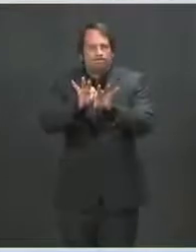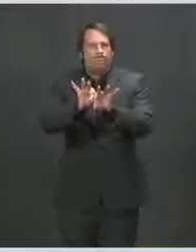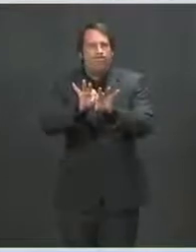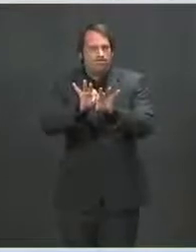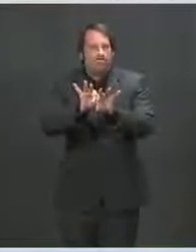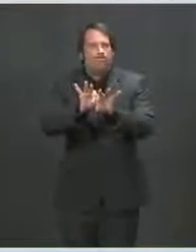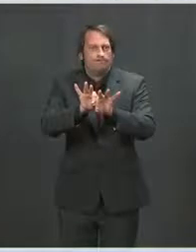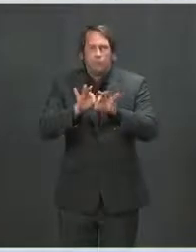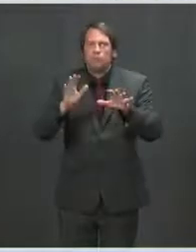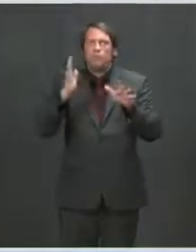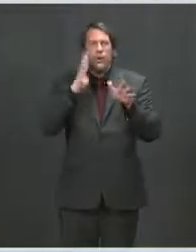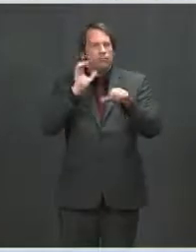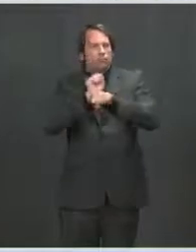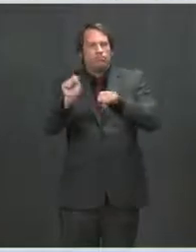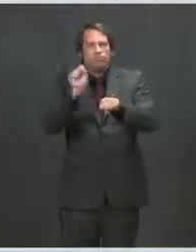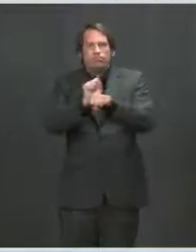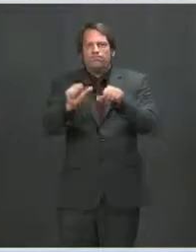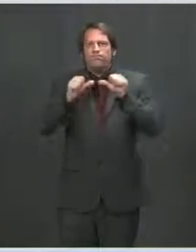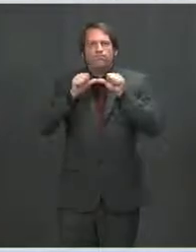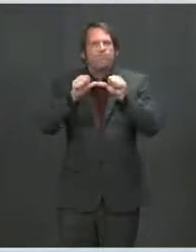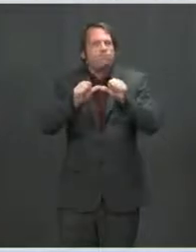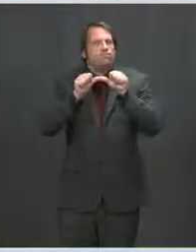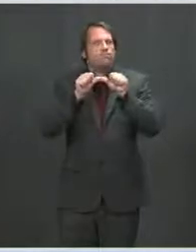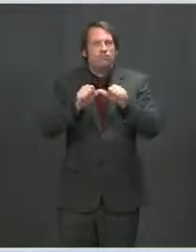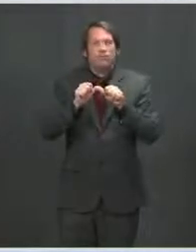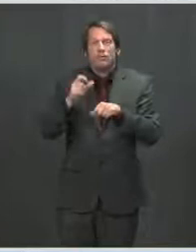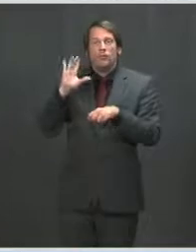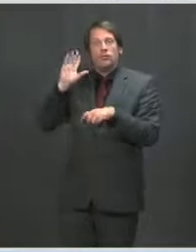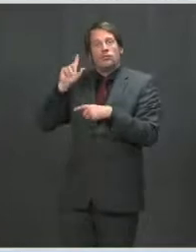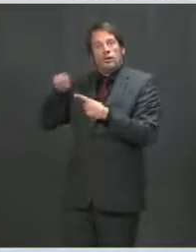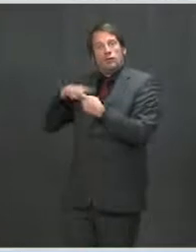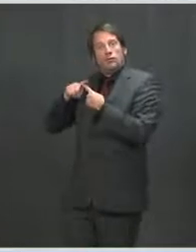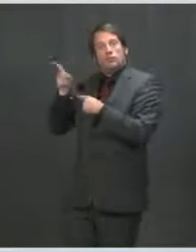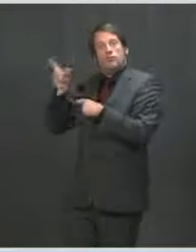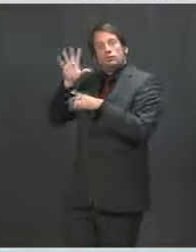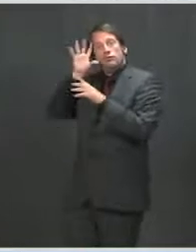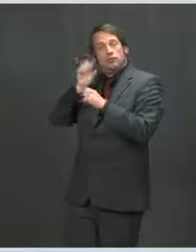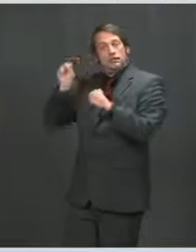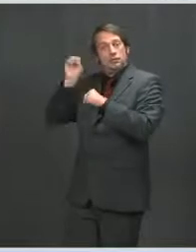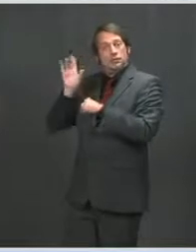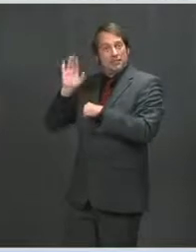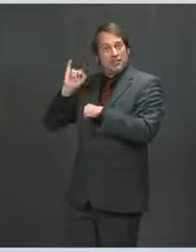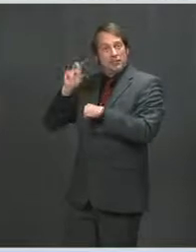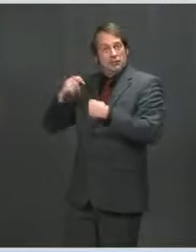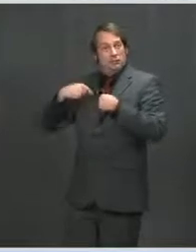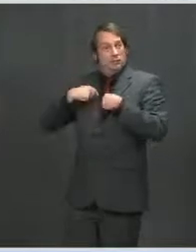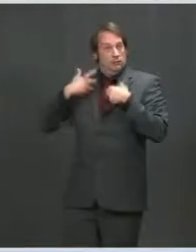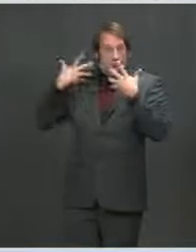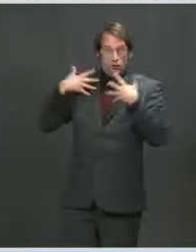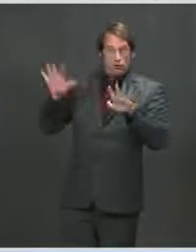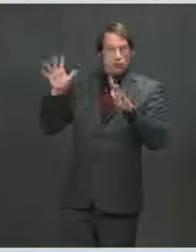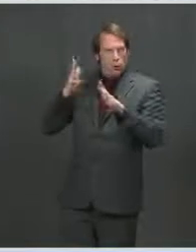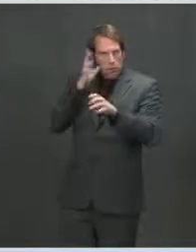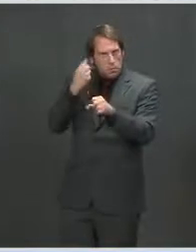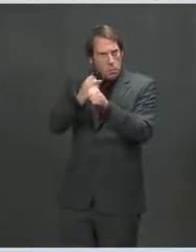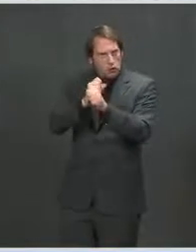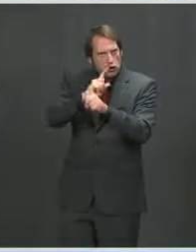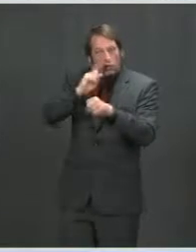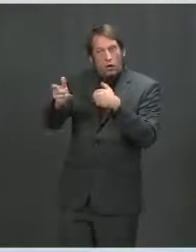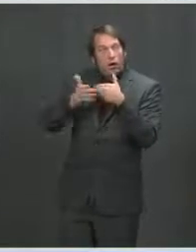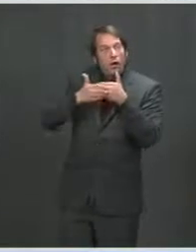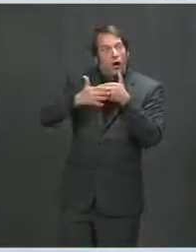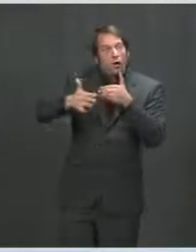after we leave as a permanent priority for every White House. Because